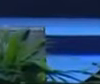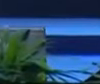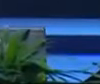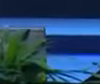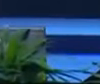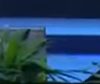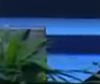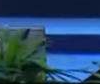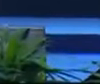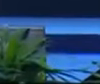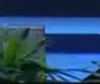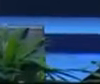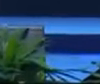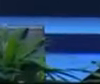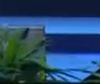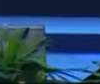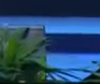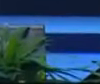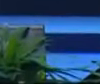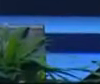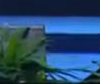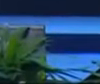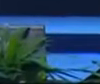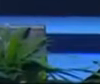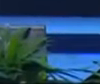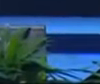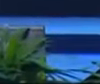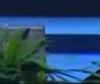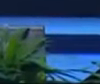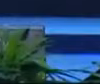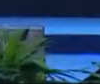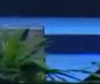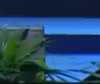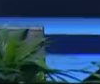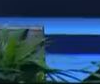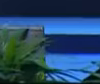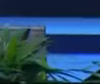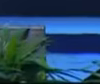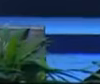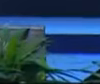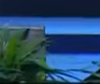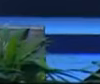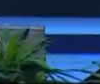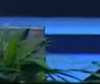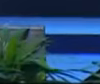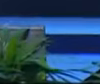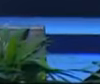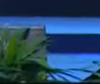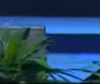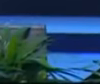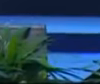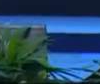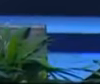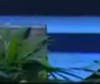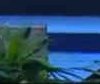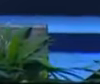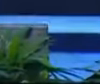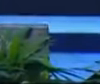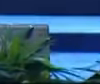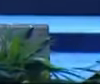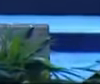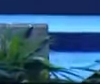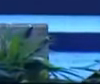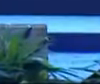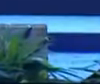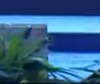failure, repeating failure again and again, there is a holy man of God. There is a prophet called Samuel. The word